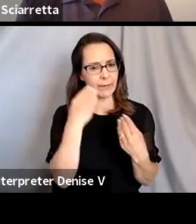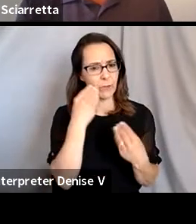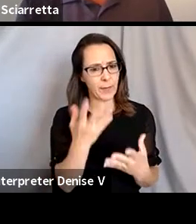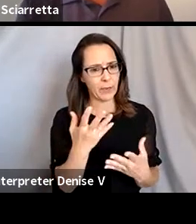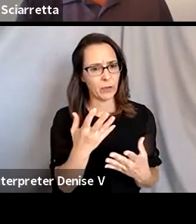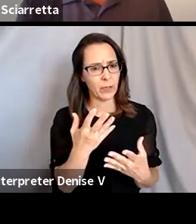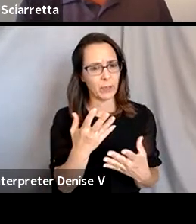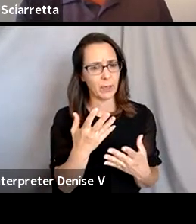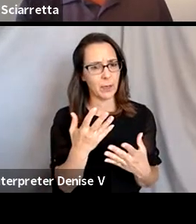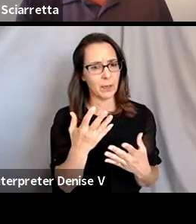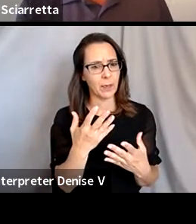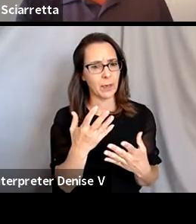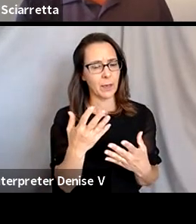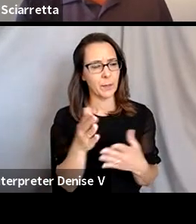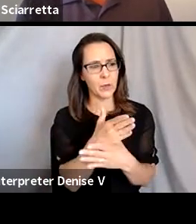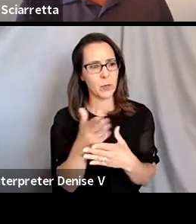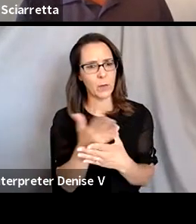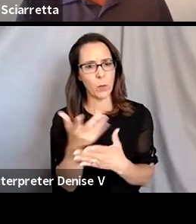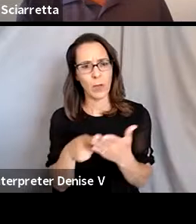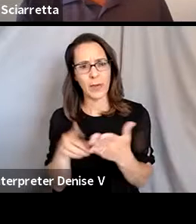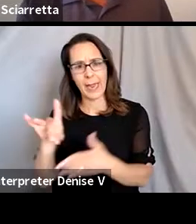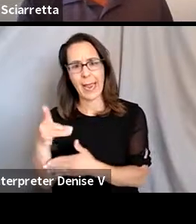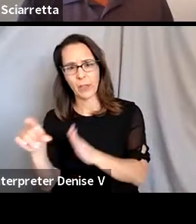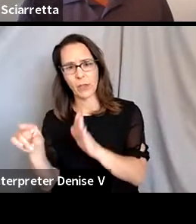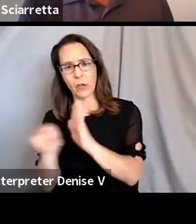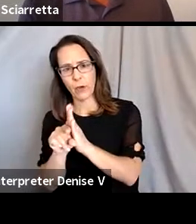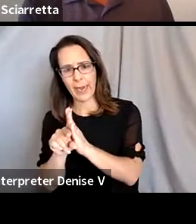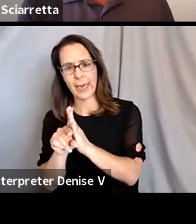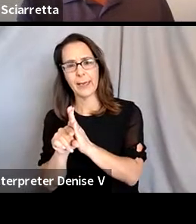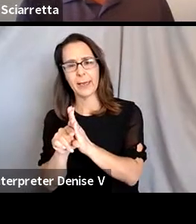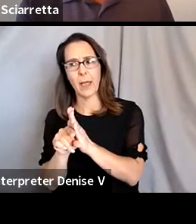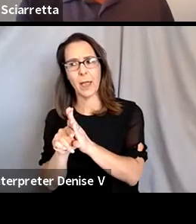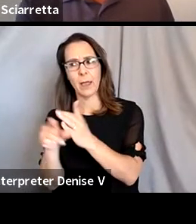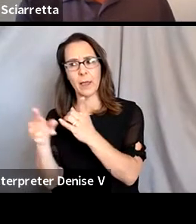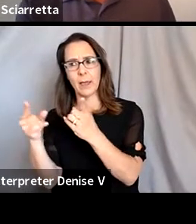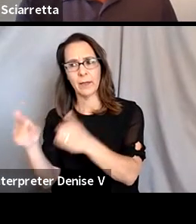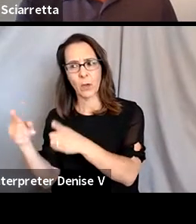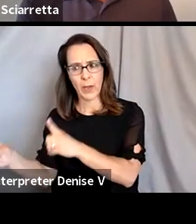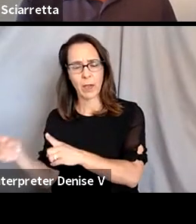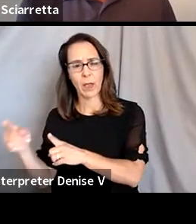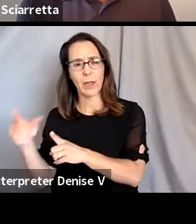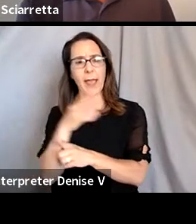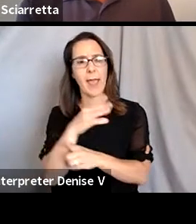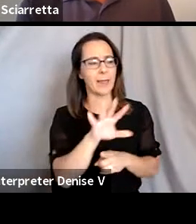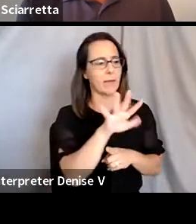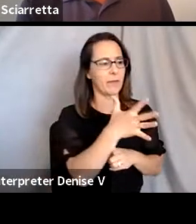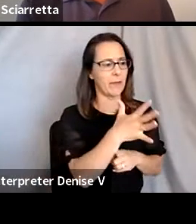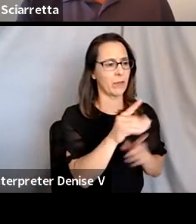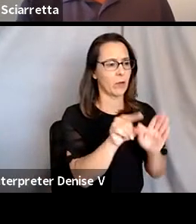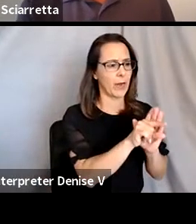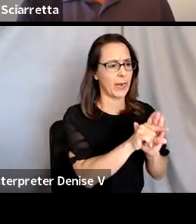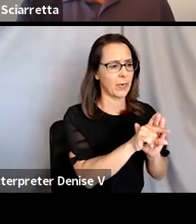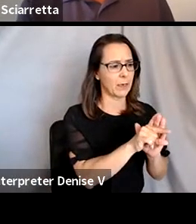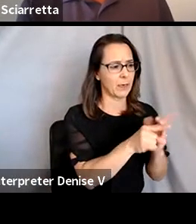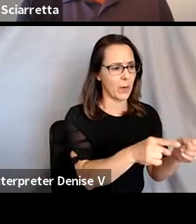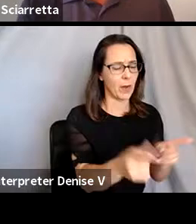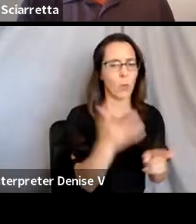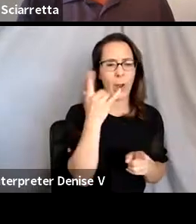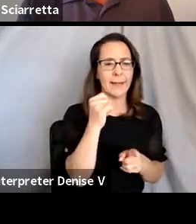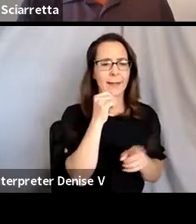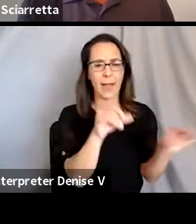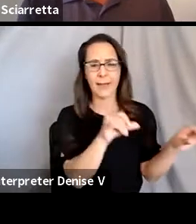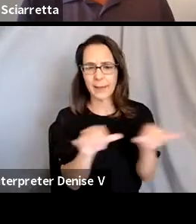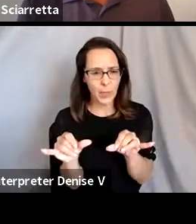8th graders are going to get versus the 5th graders. So I guess I have a question about that, why it's not similar.